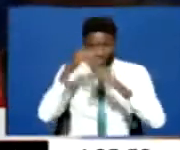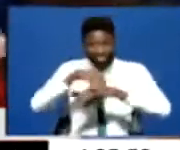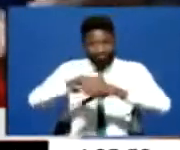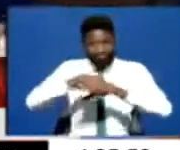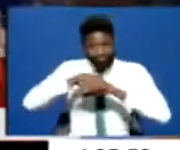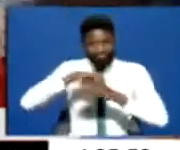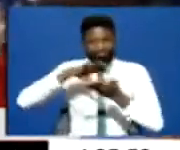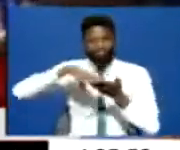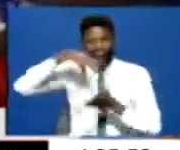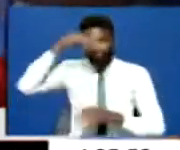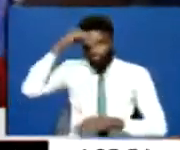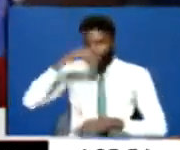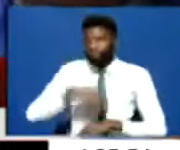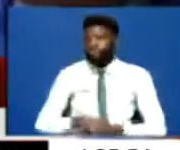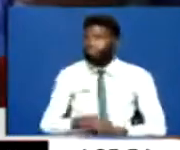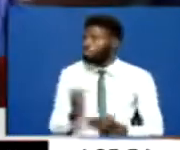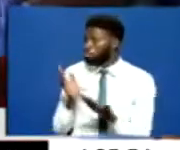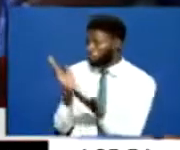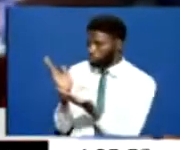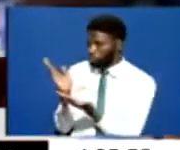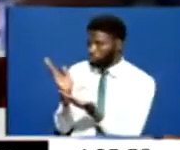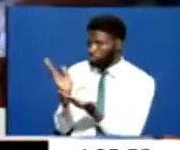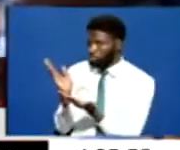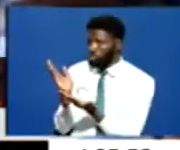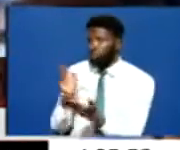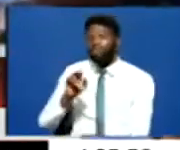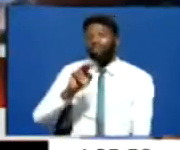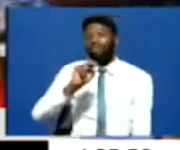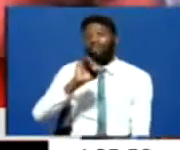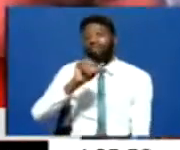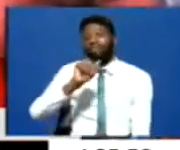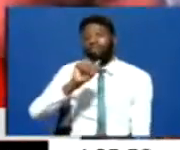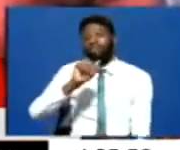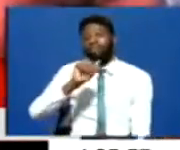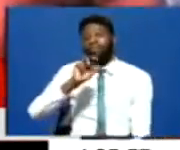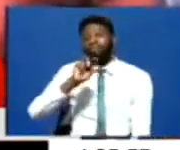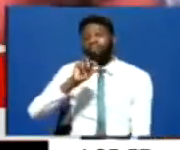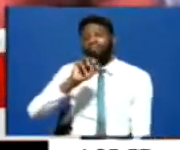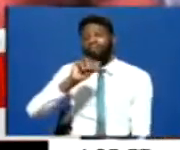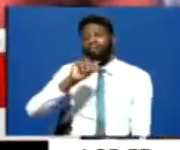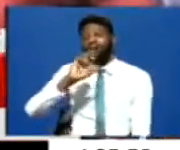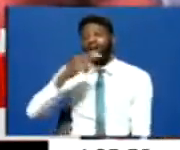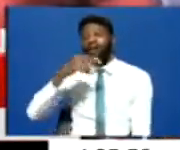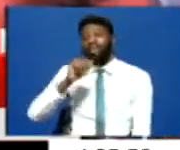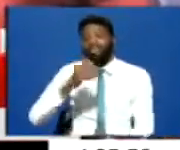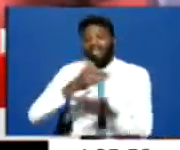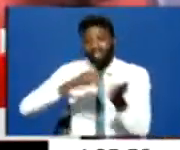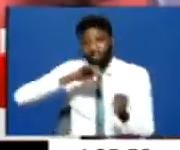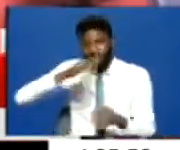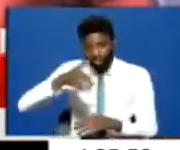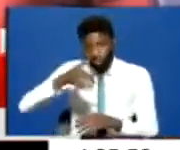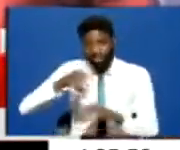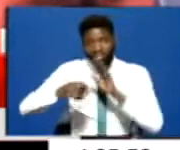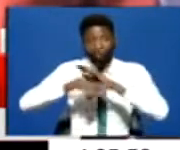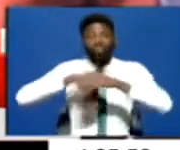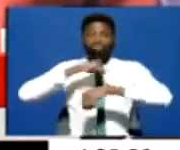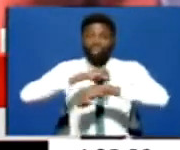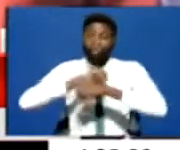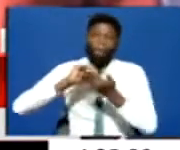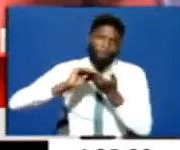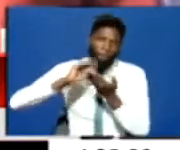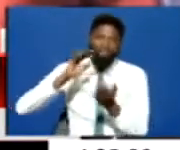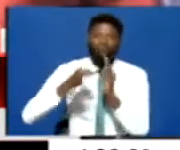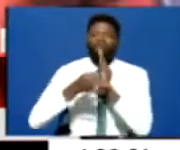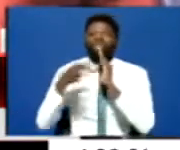The initiative has gained traction at the Nyamache Sub-County Primary School. We are actually telling teachers and the